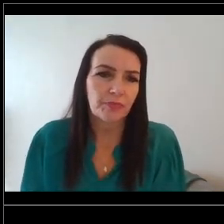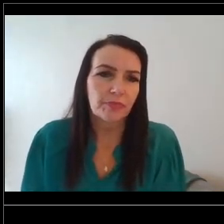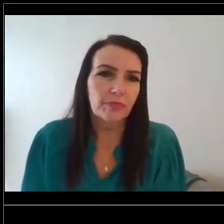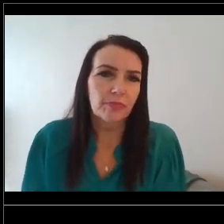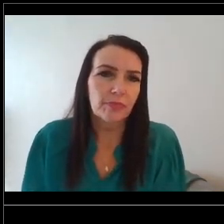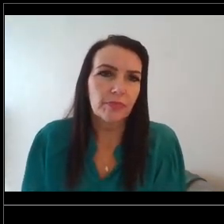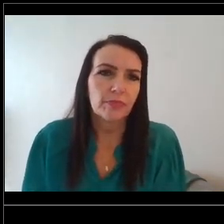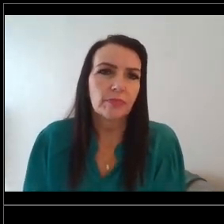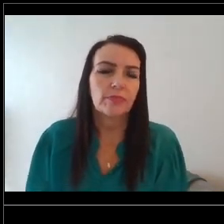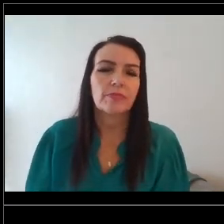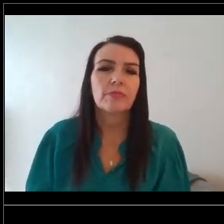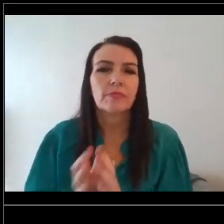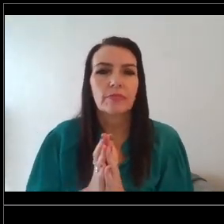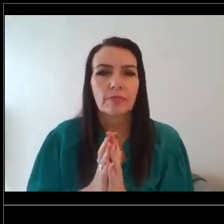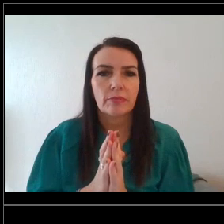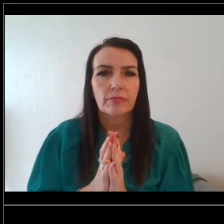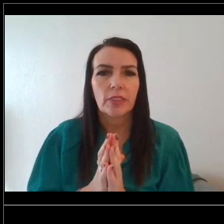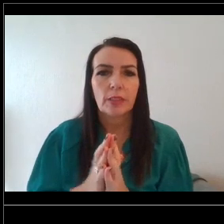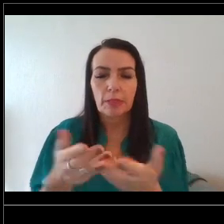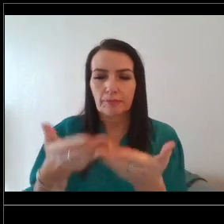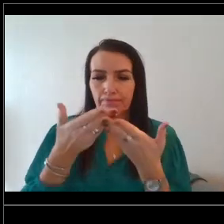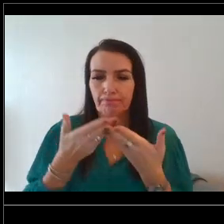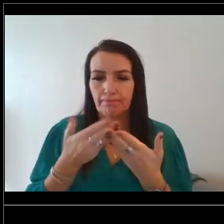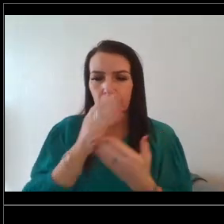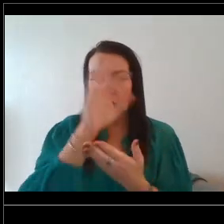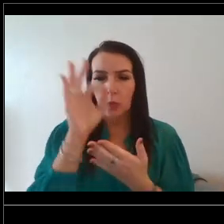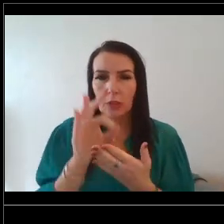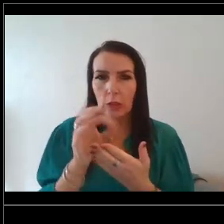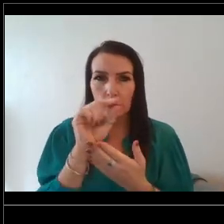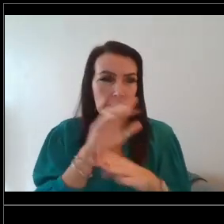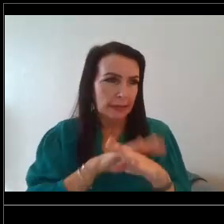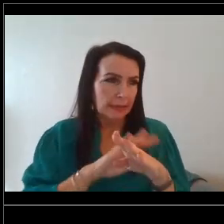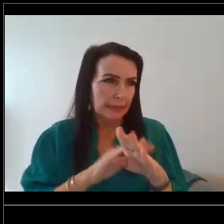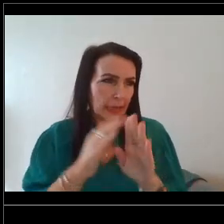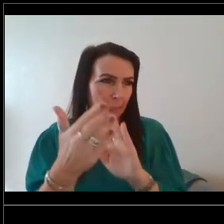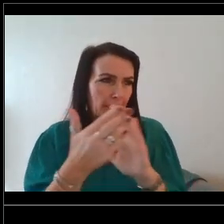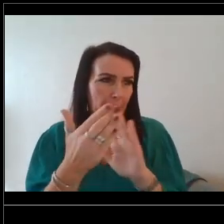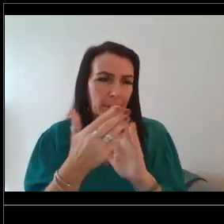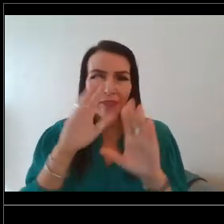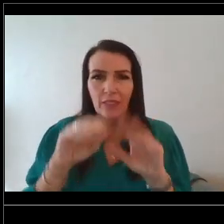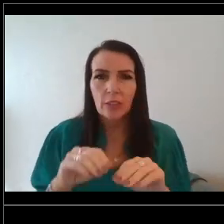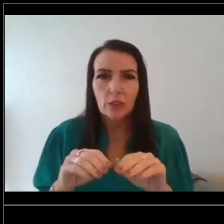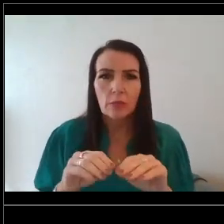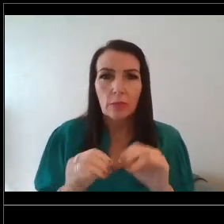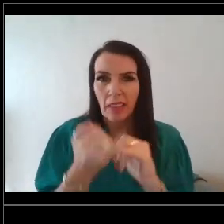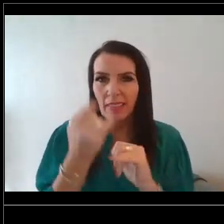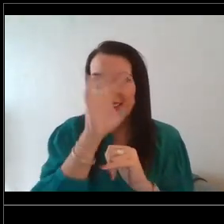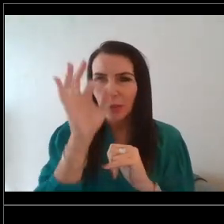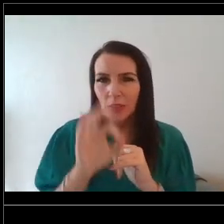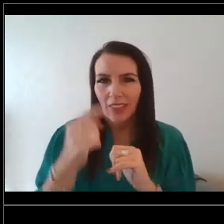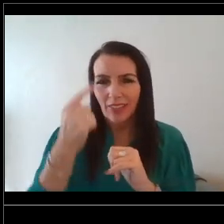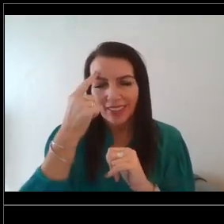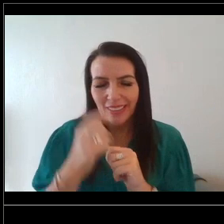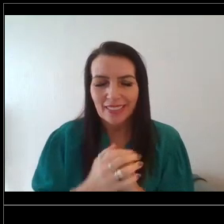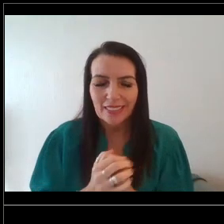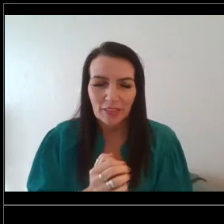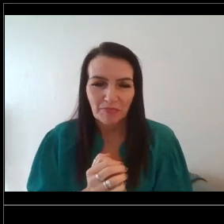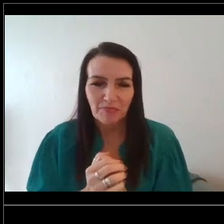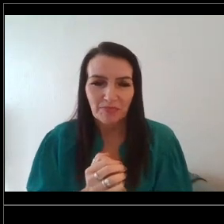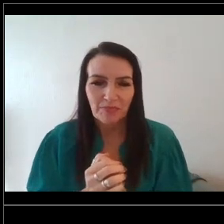another question submitted, and I know we're a bit tight for time, so this might be the last question that we answer